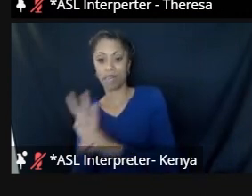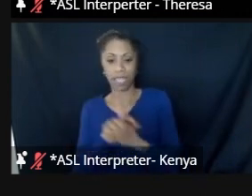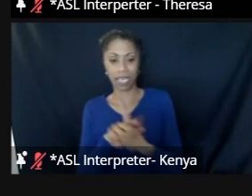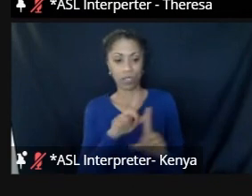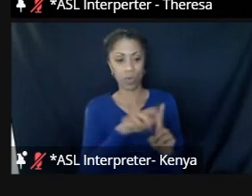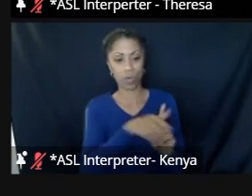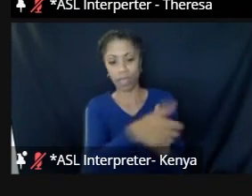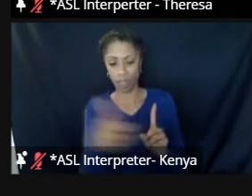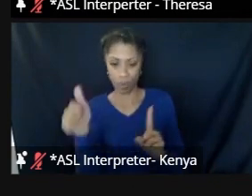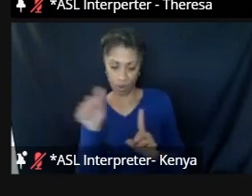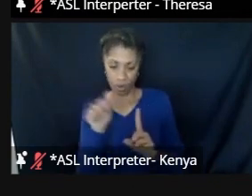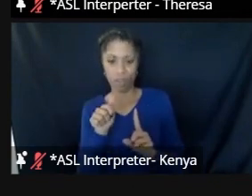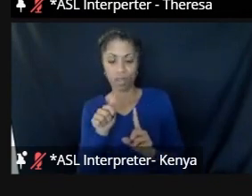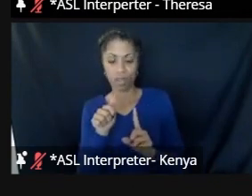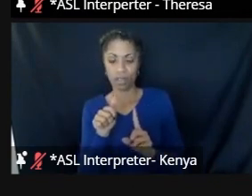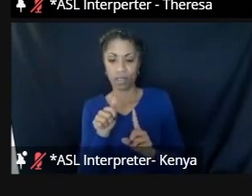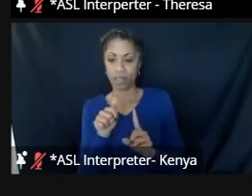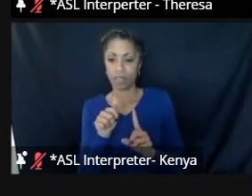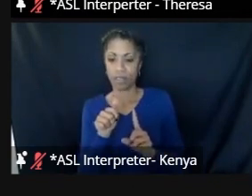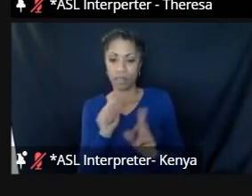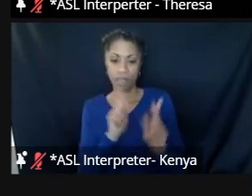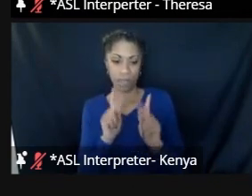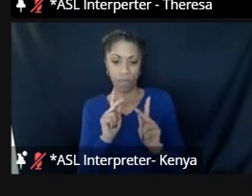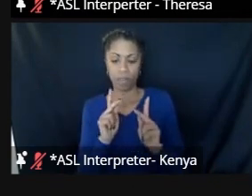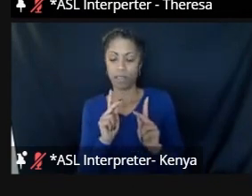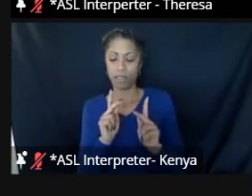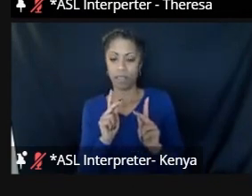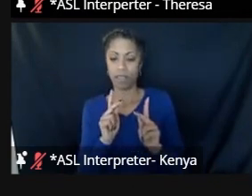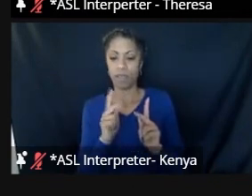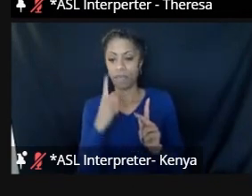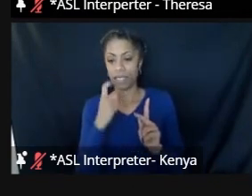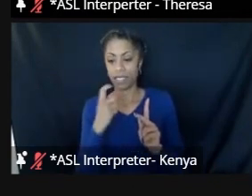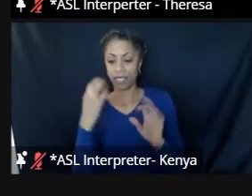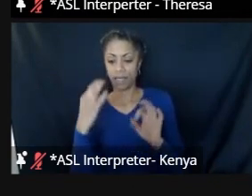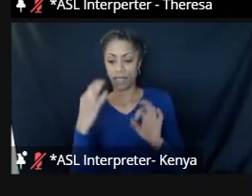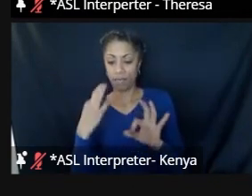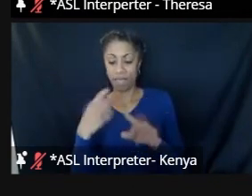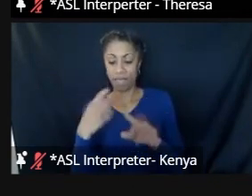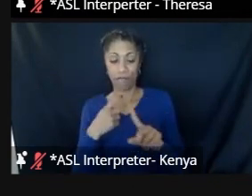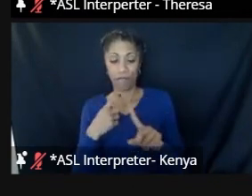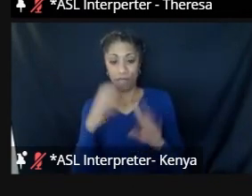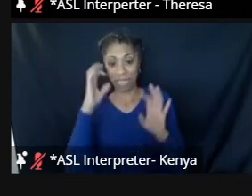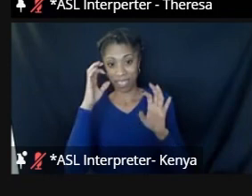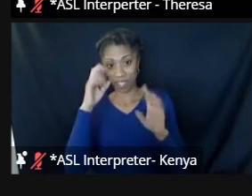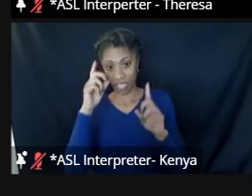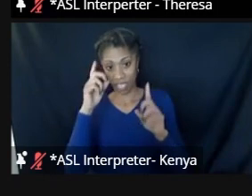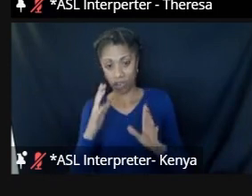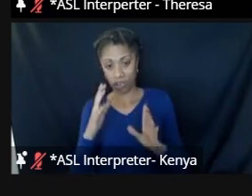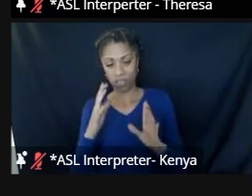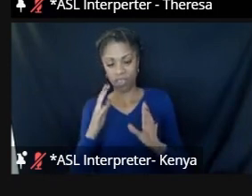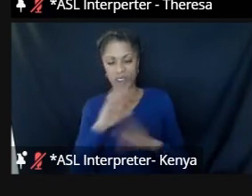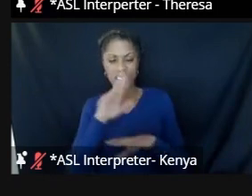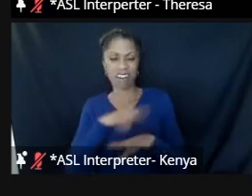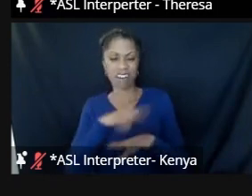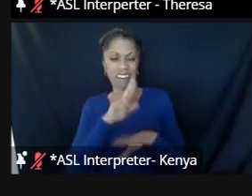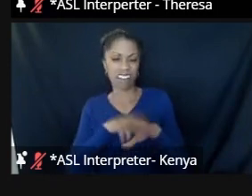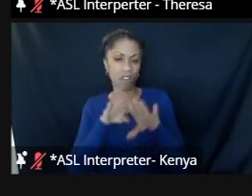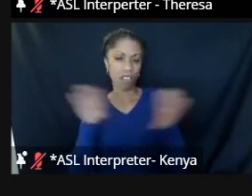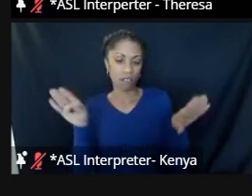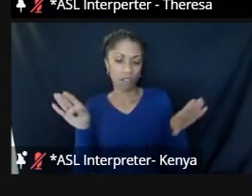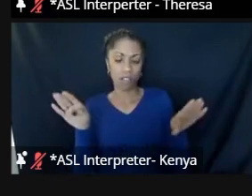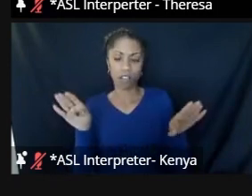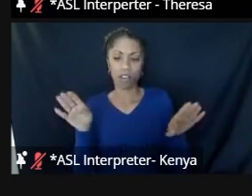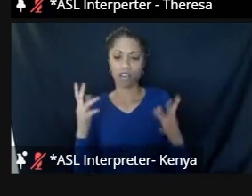the PDs and the feedback from educators, and now I'm talking nationally, has been that it